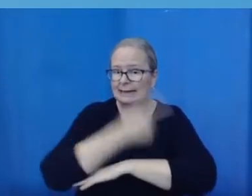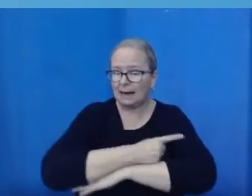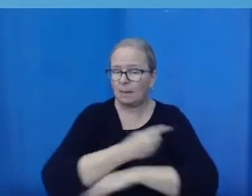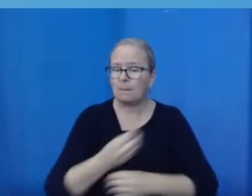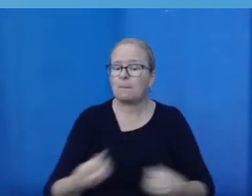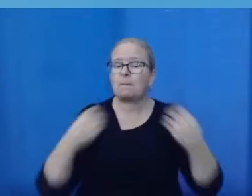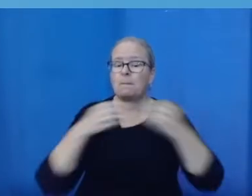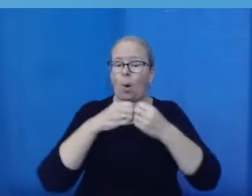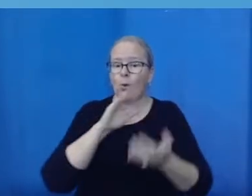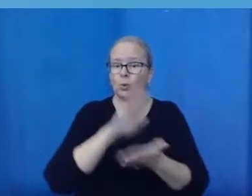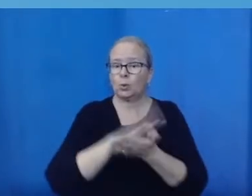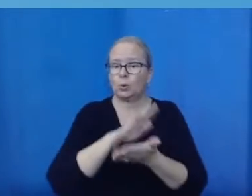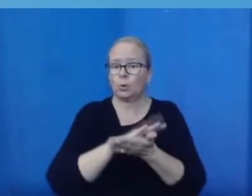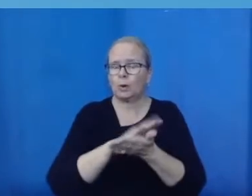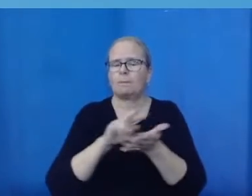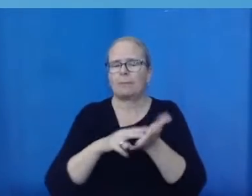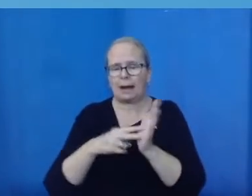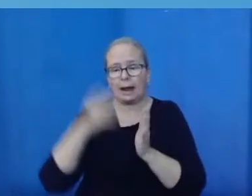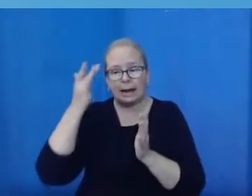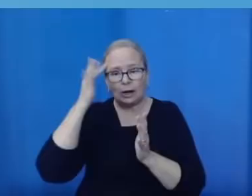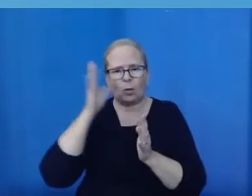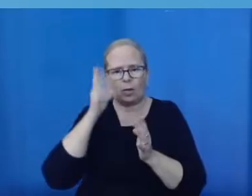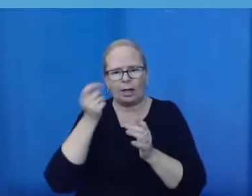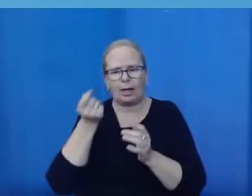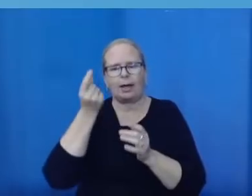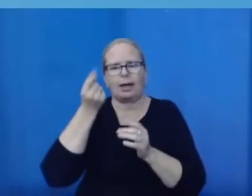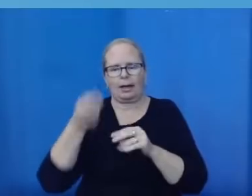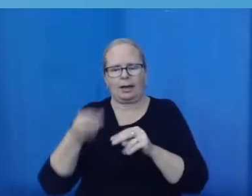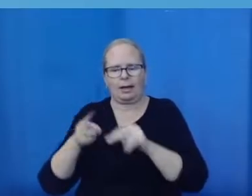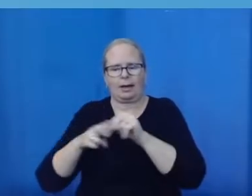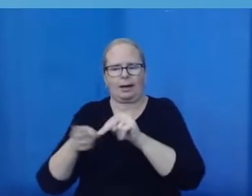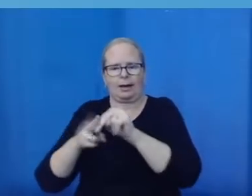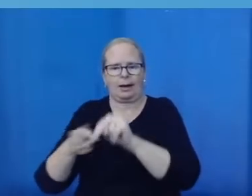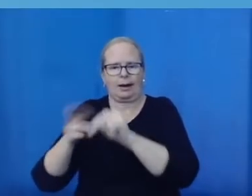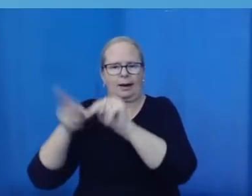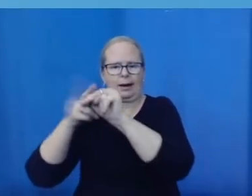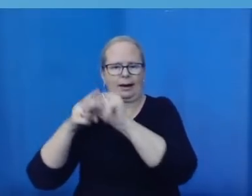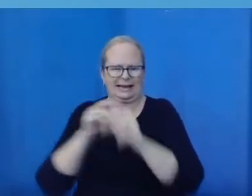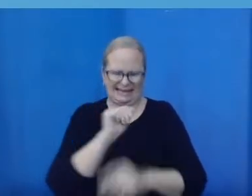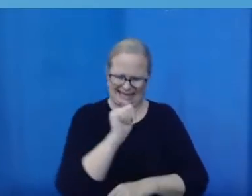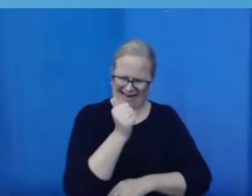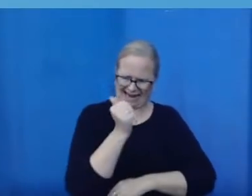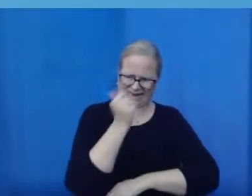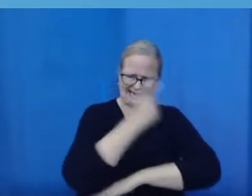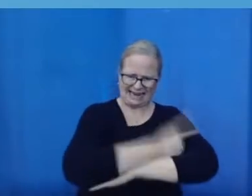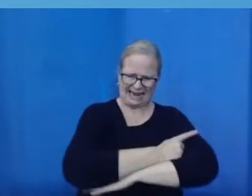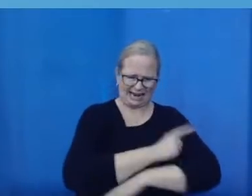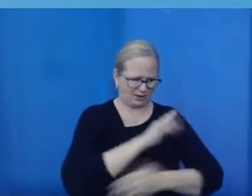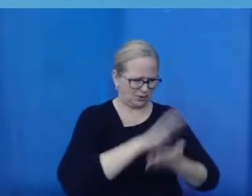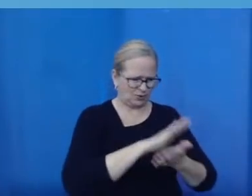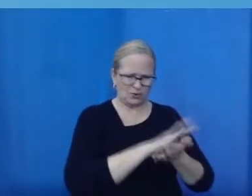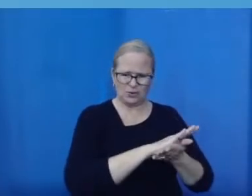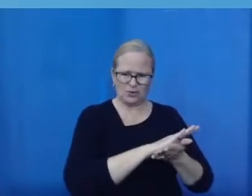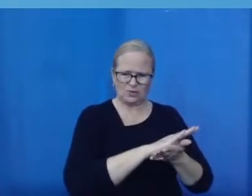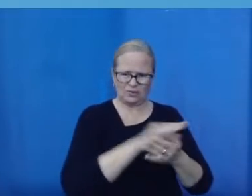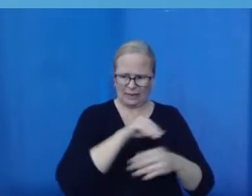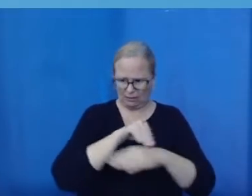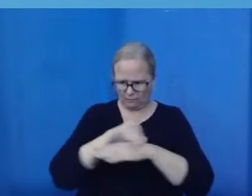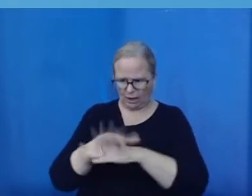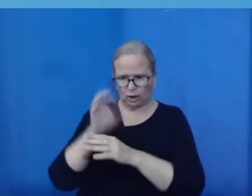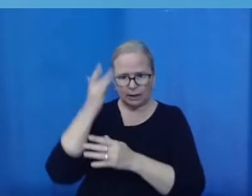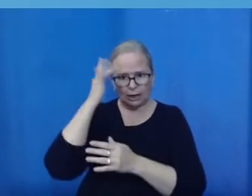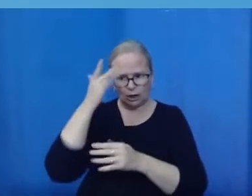in their learning capacity, their ability to reason, and all of those kinds of things. It directly affects their cognitive development. And so when we have all these